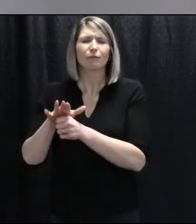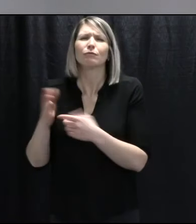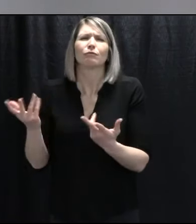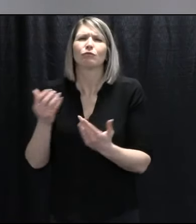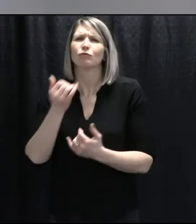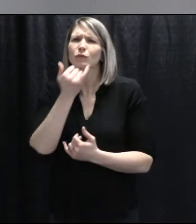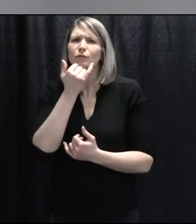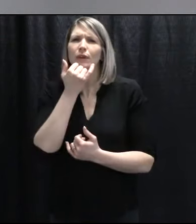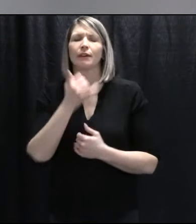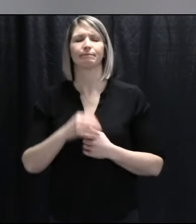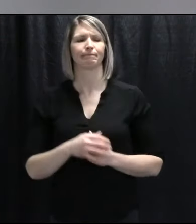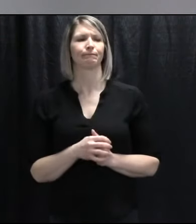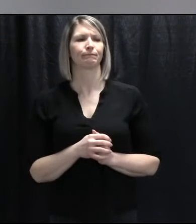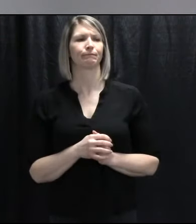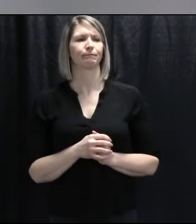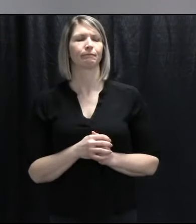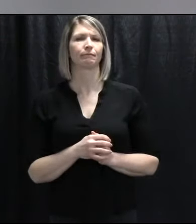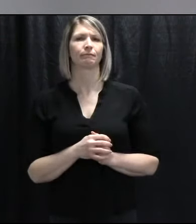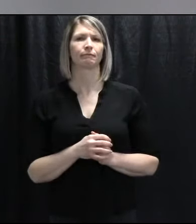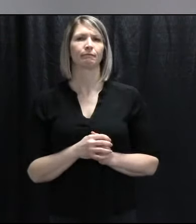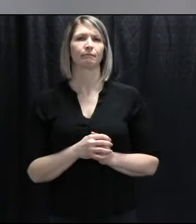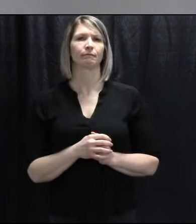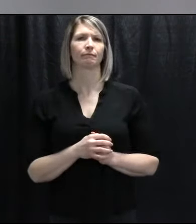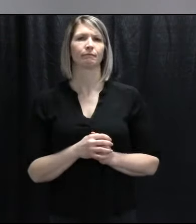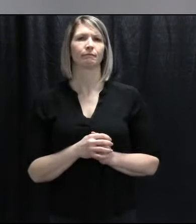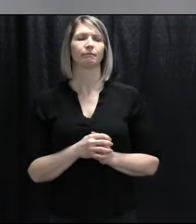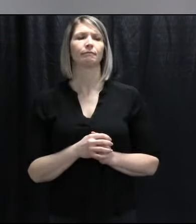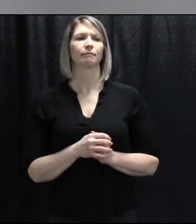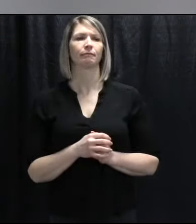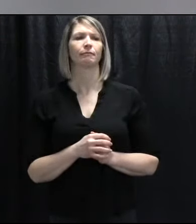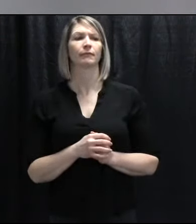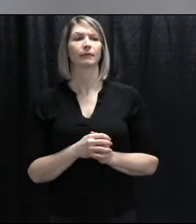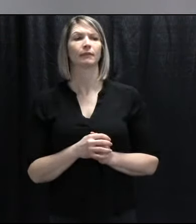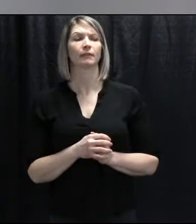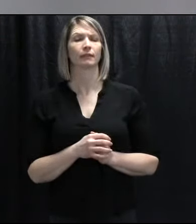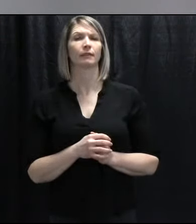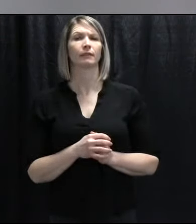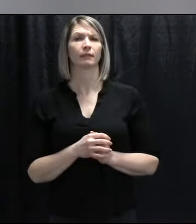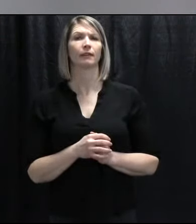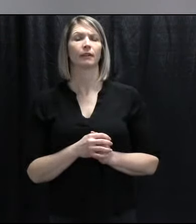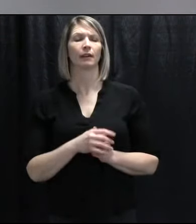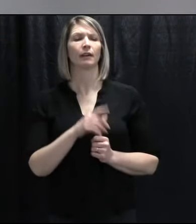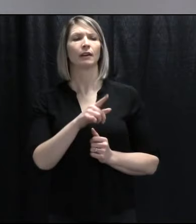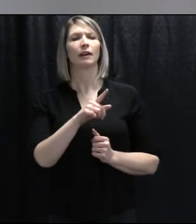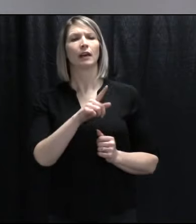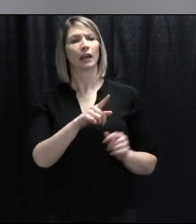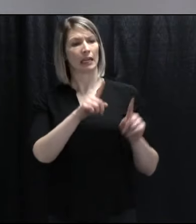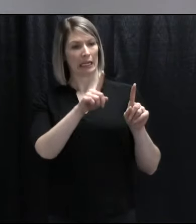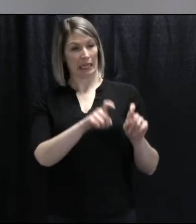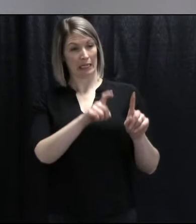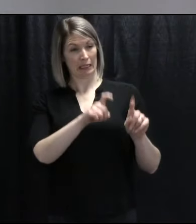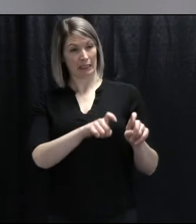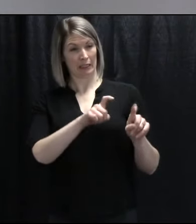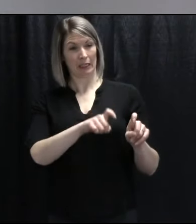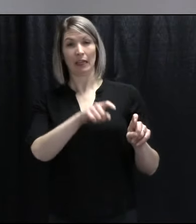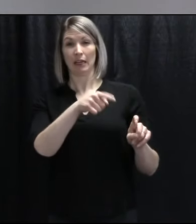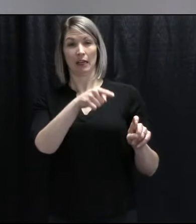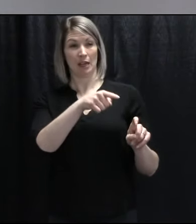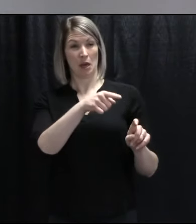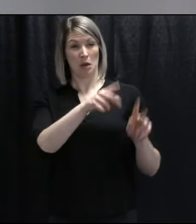the value of testing people, the predictive value of testing people who actually have no symptoms at